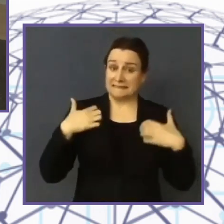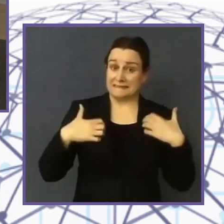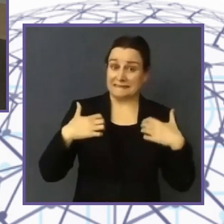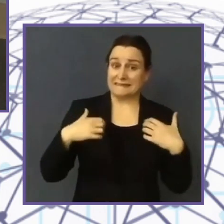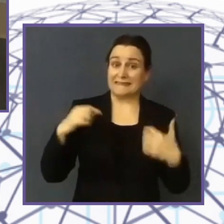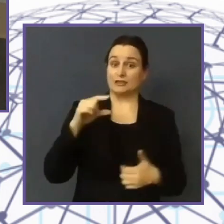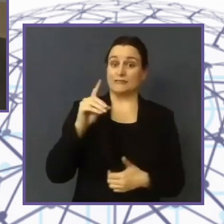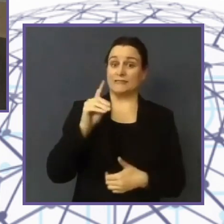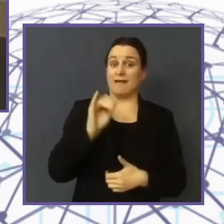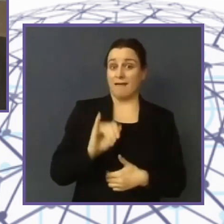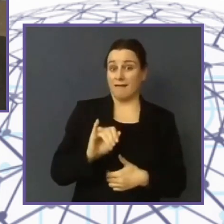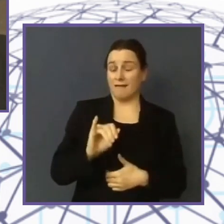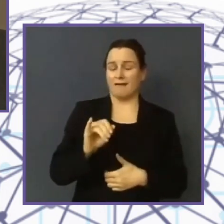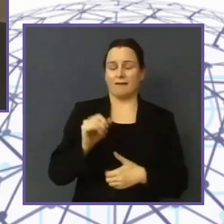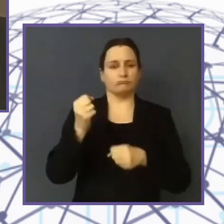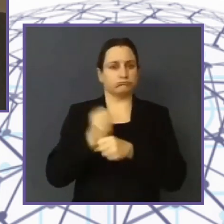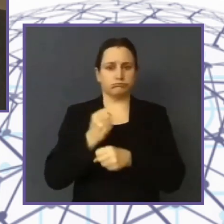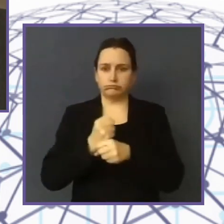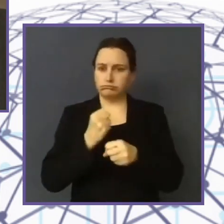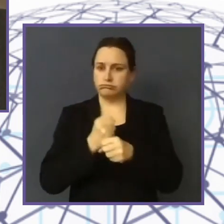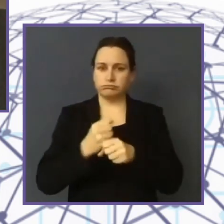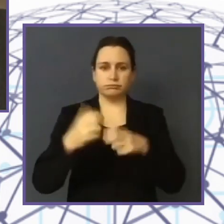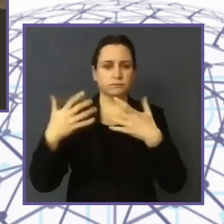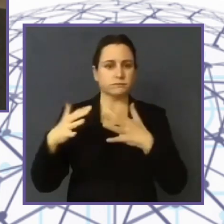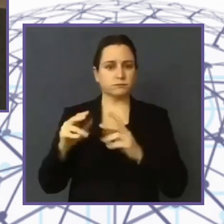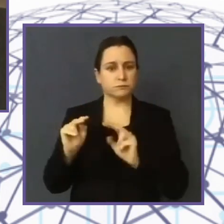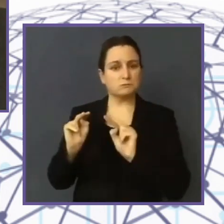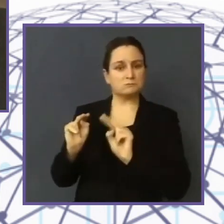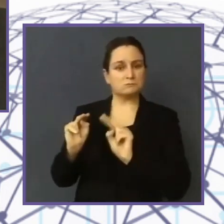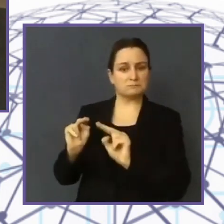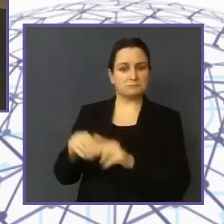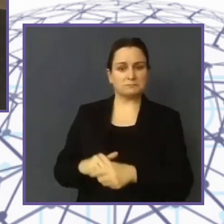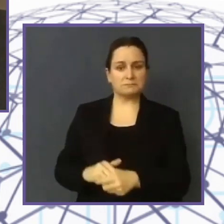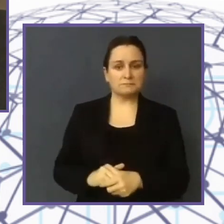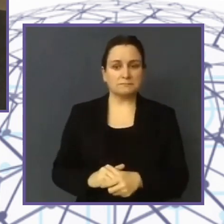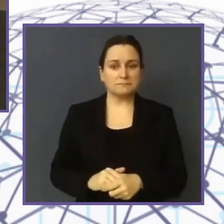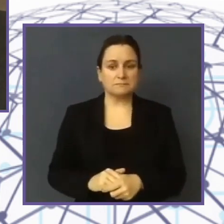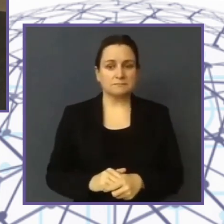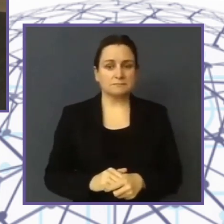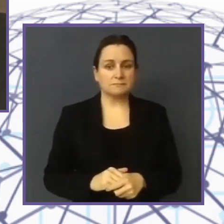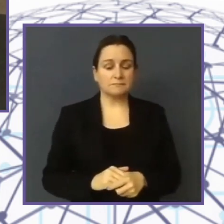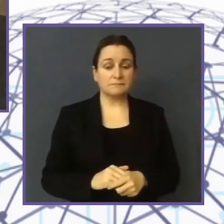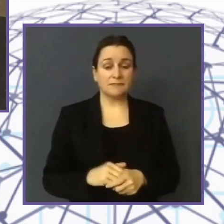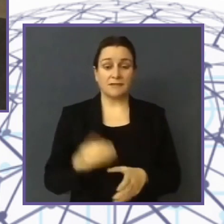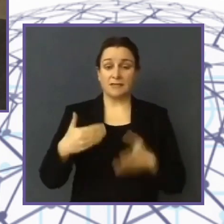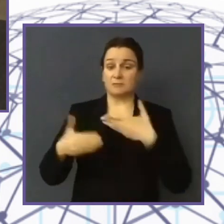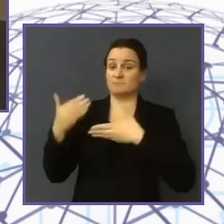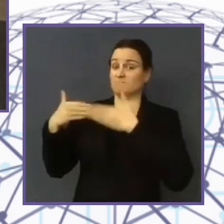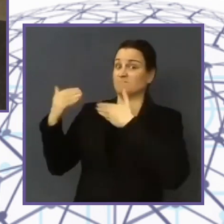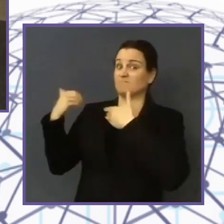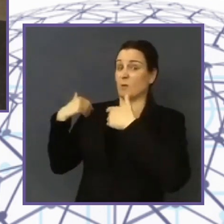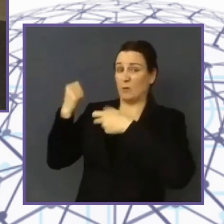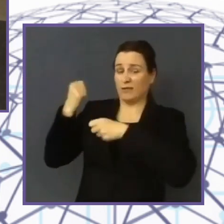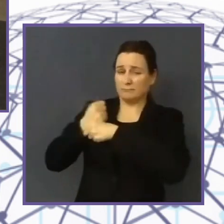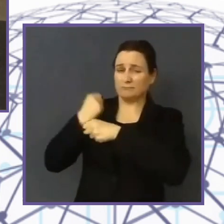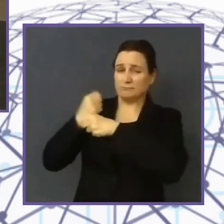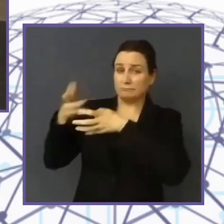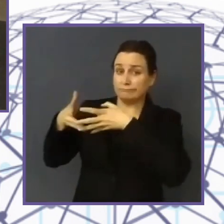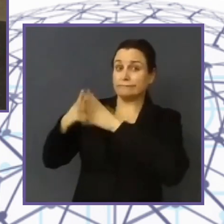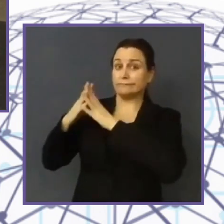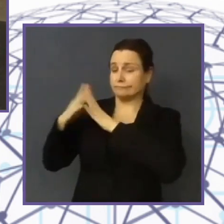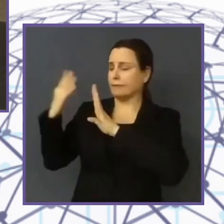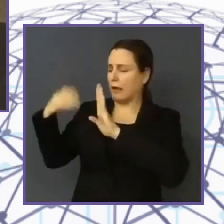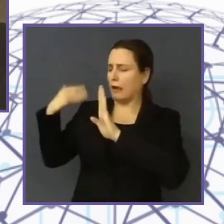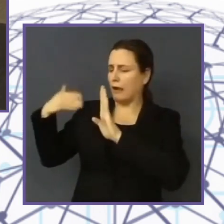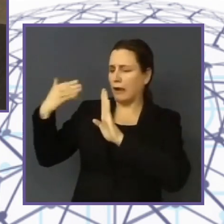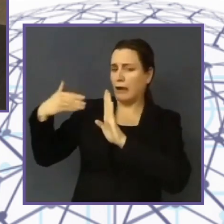network and our broader reach. I mean, you said over 60 partners we're working with, and I think I just